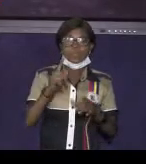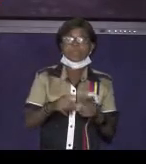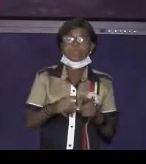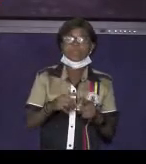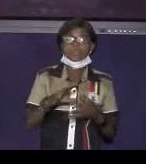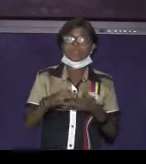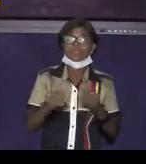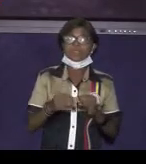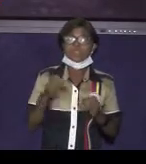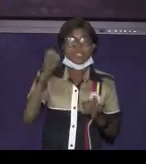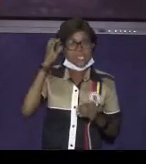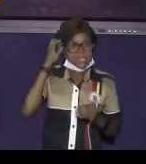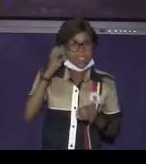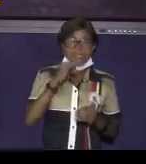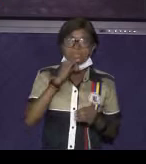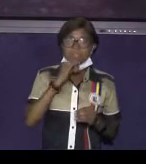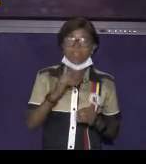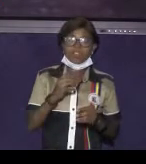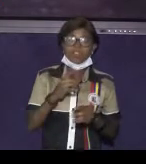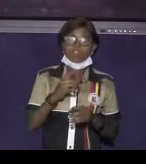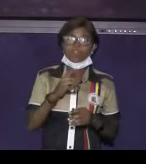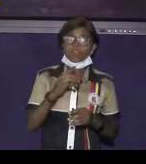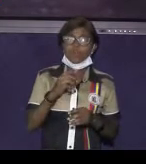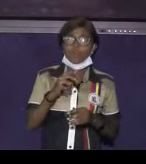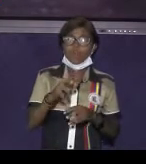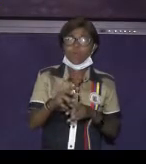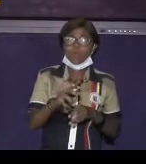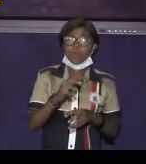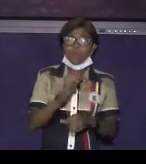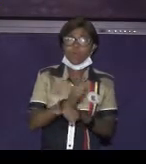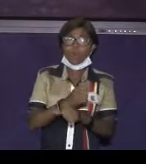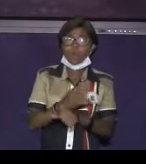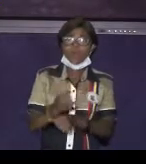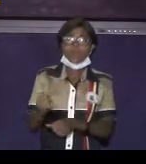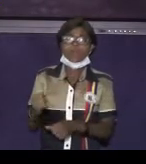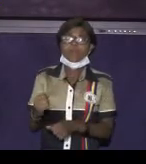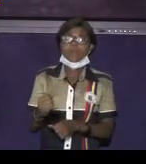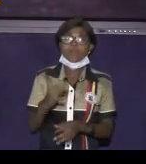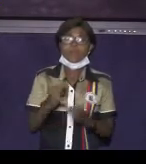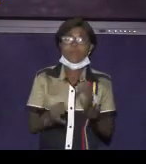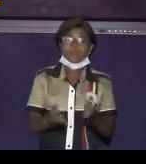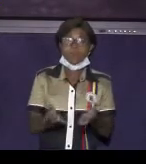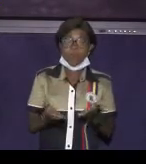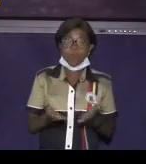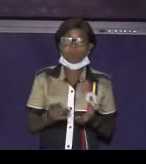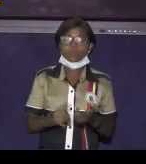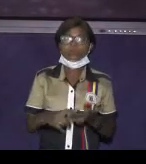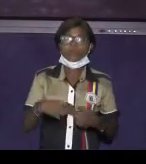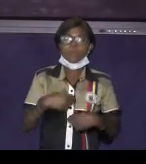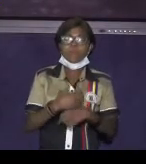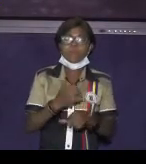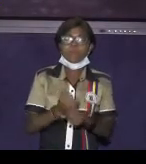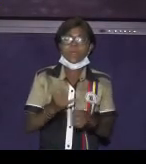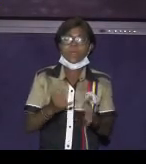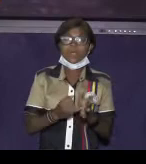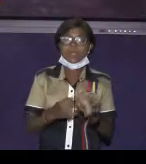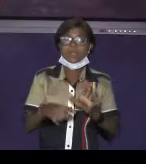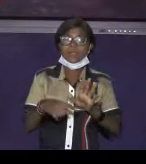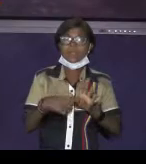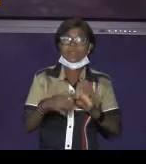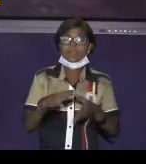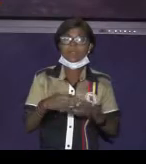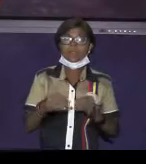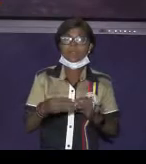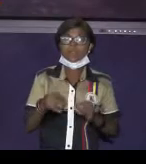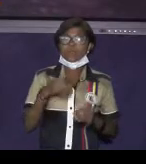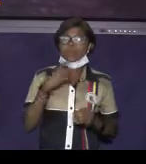He is walking. He is walking. If you now want to make it a negative sentence, what